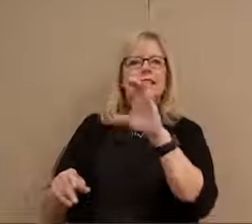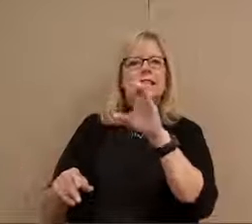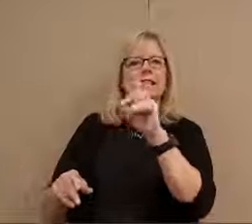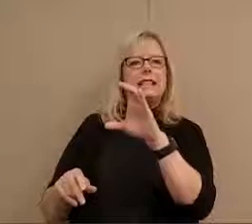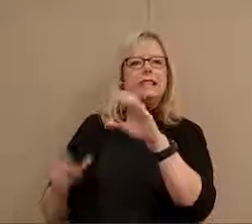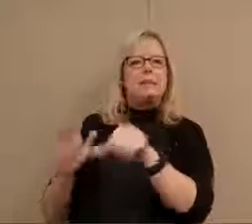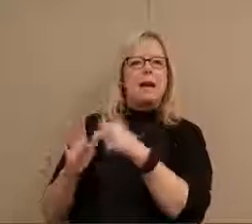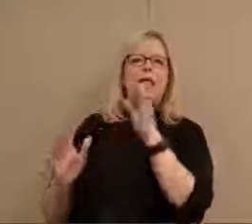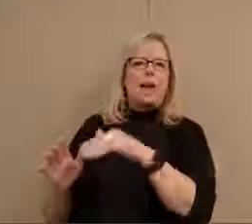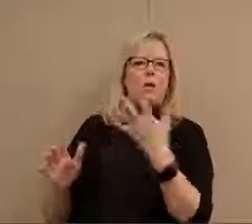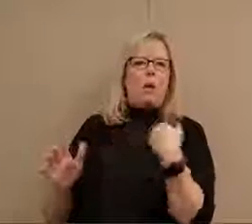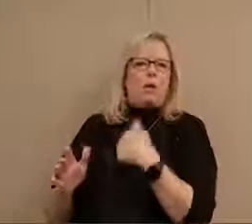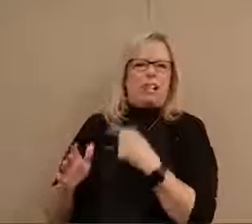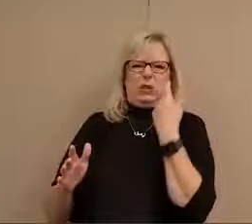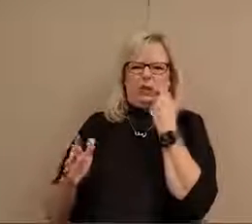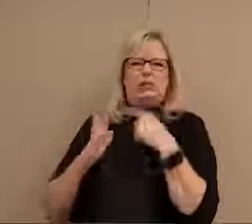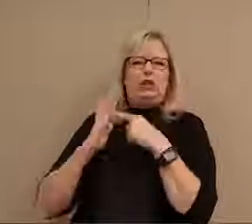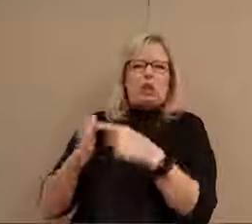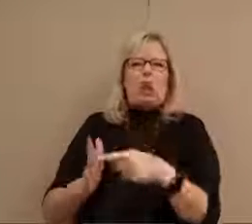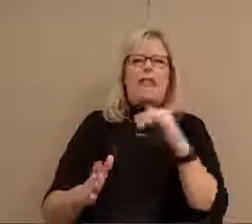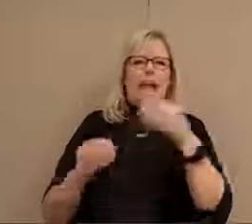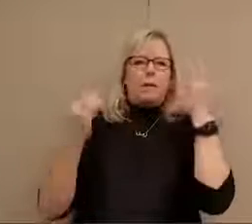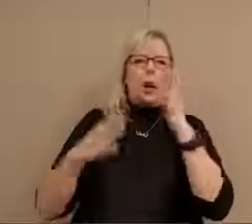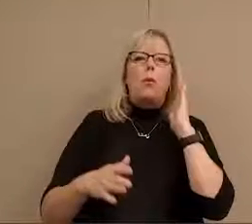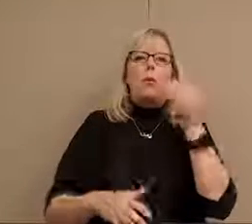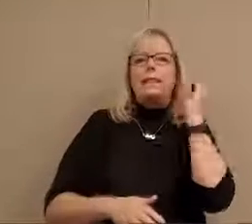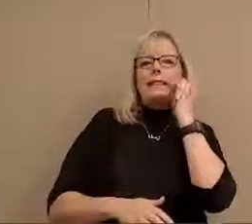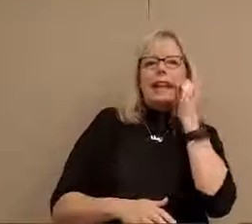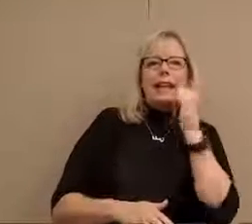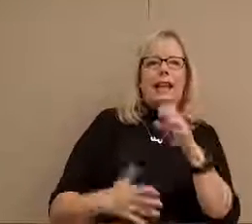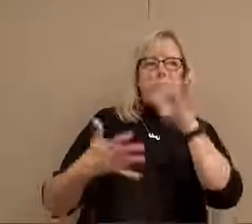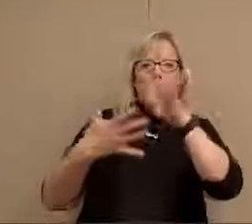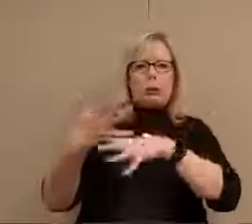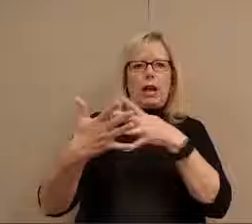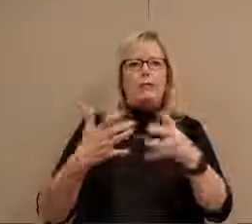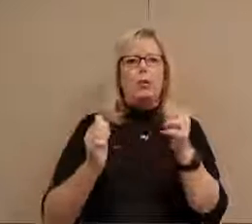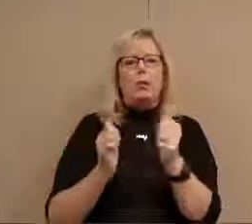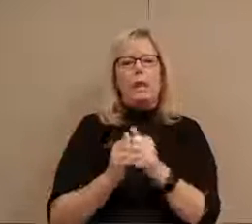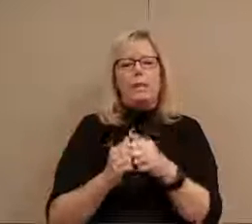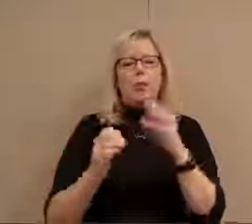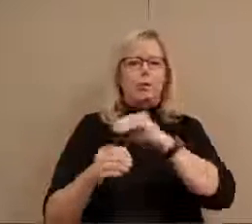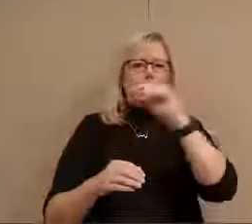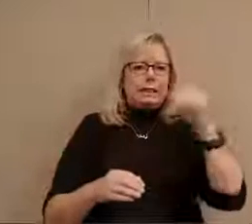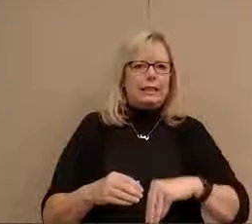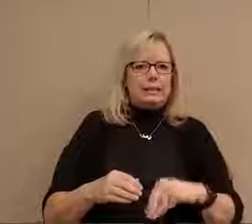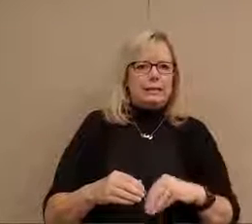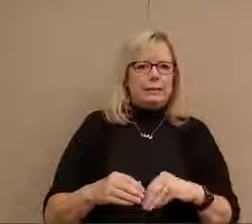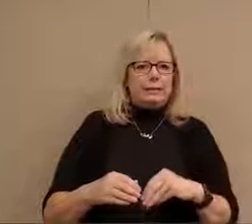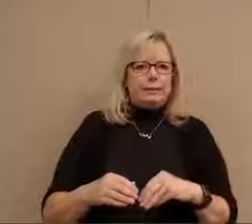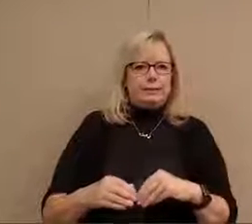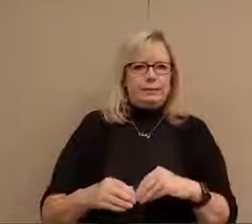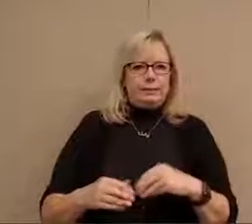you on here. And again, that information will be daily in our graphic with our percentage rates. Okay?